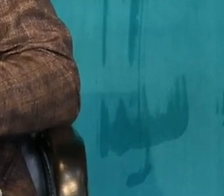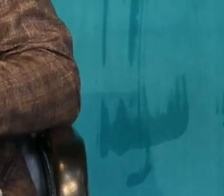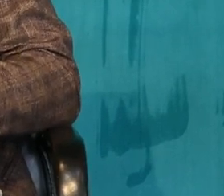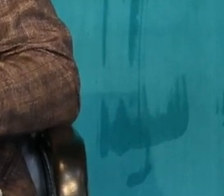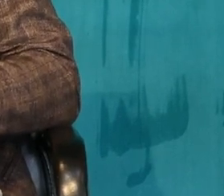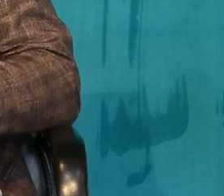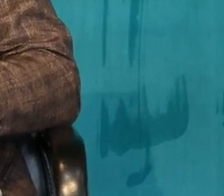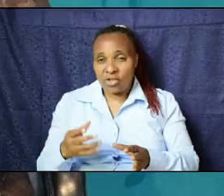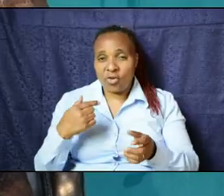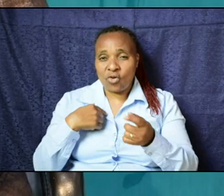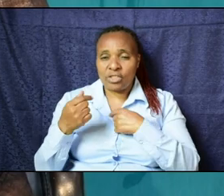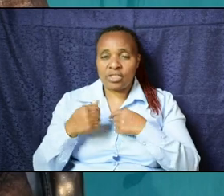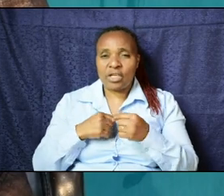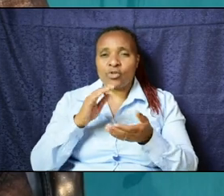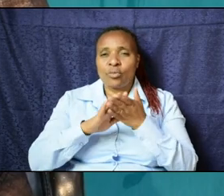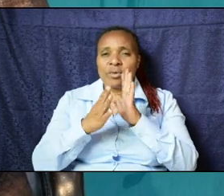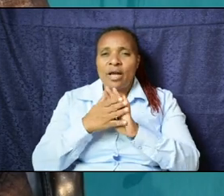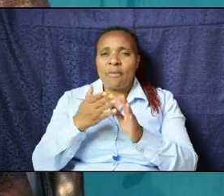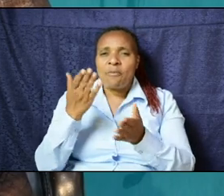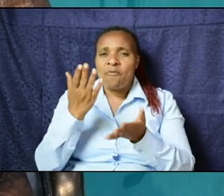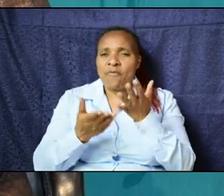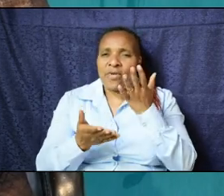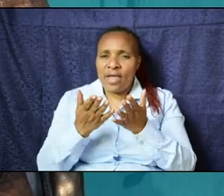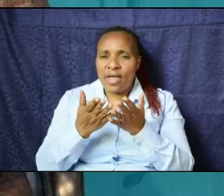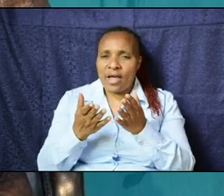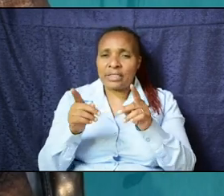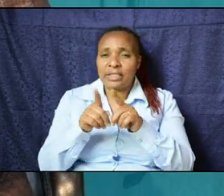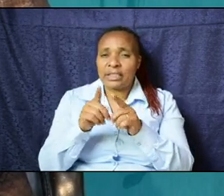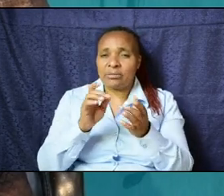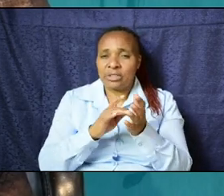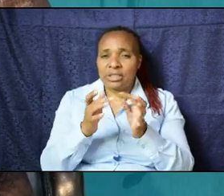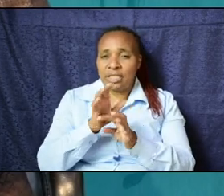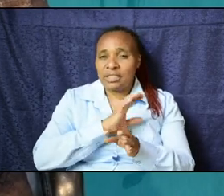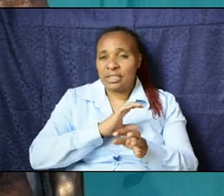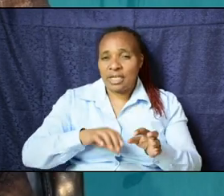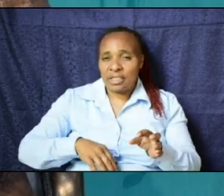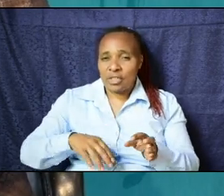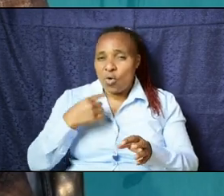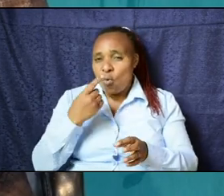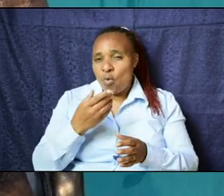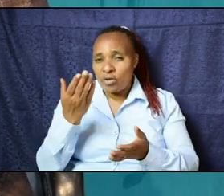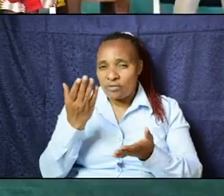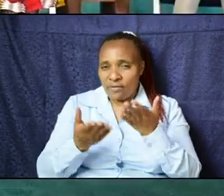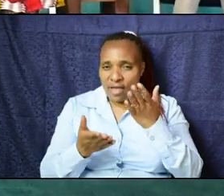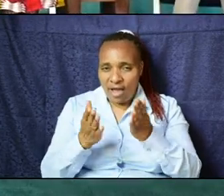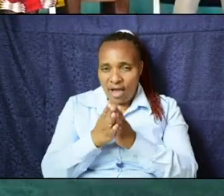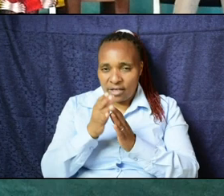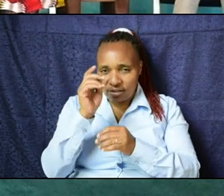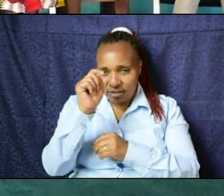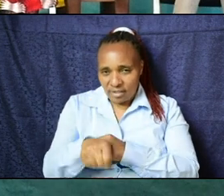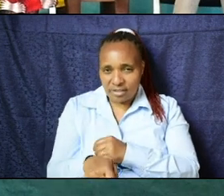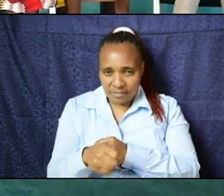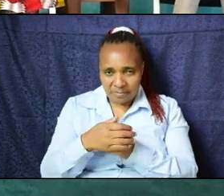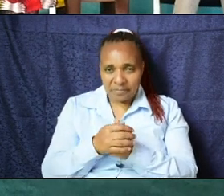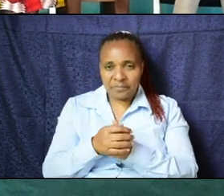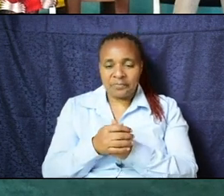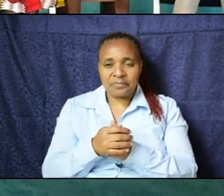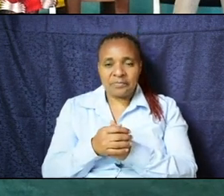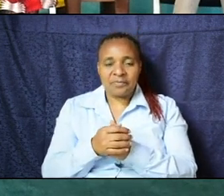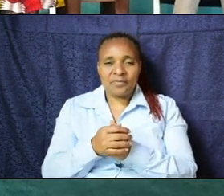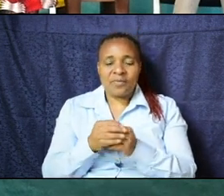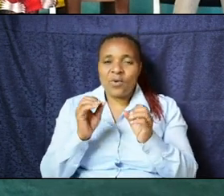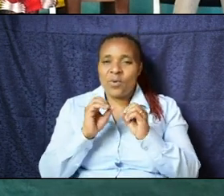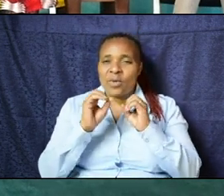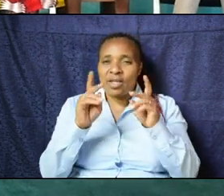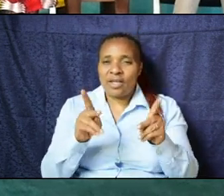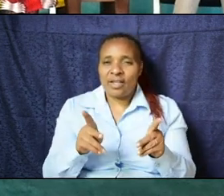let's consider to be fair and just like Jesus Christ was fair and just. Amen. Yes, Solomon.